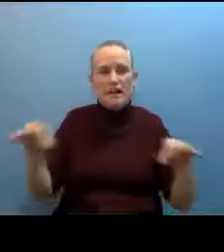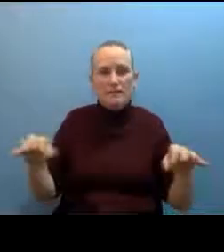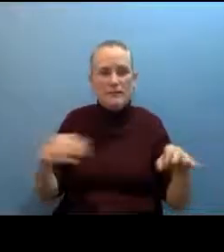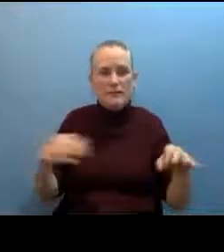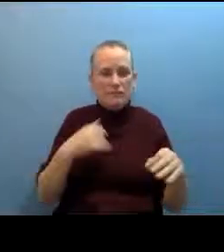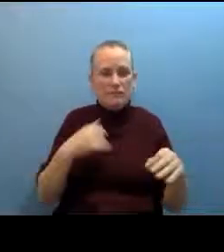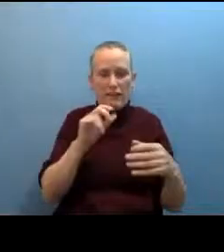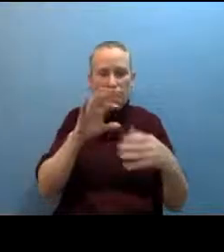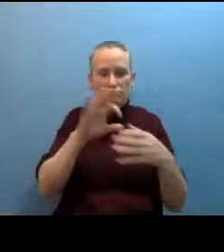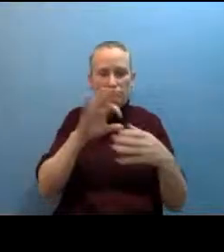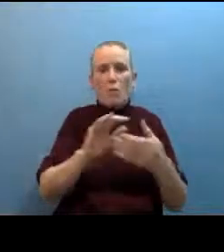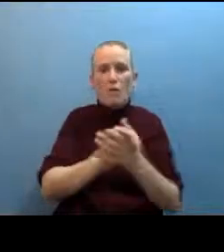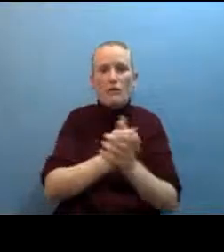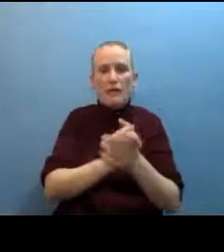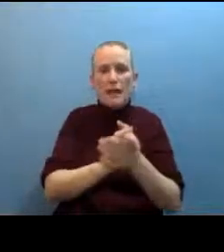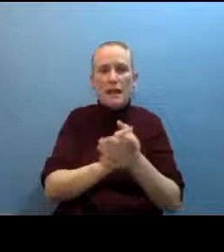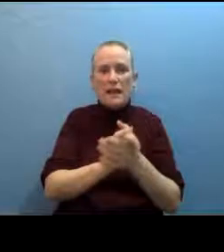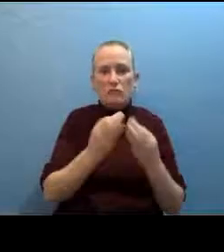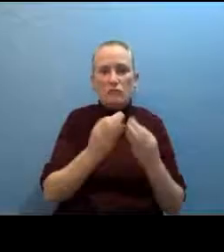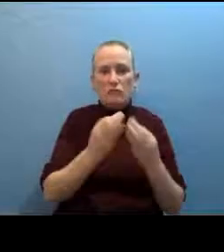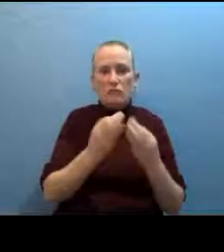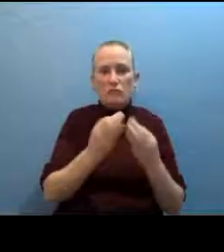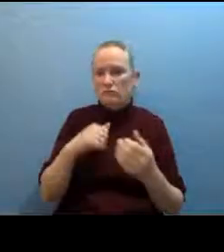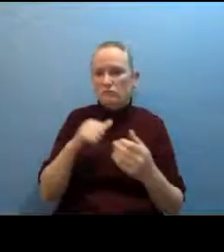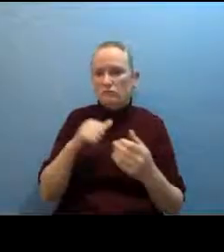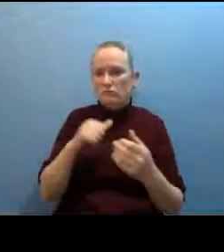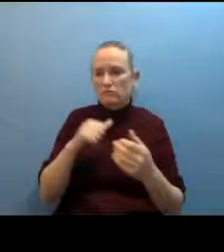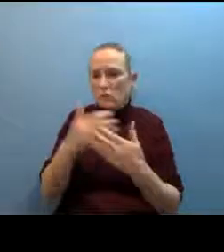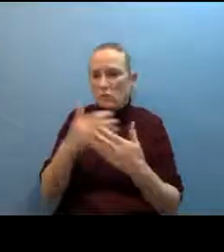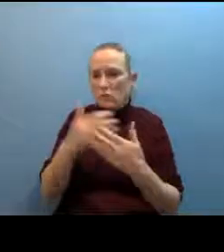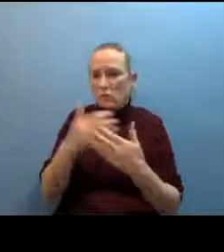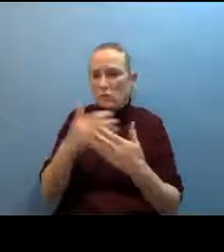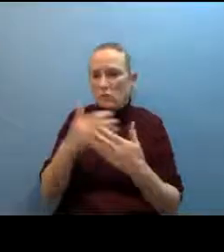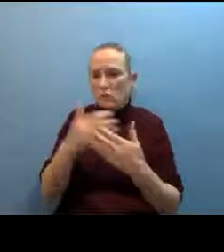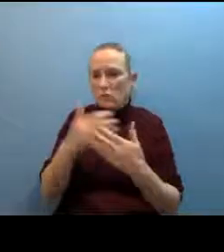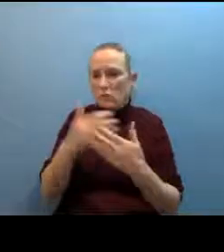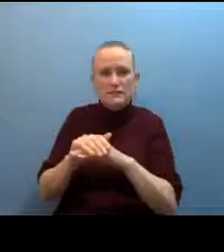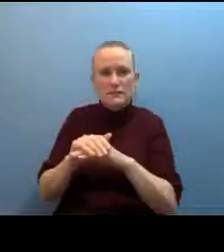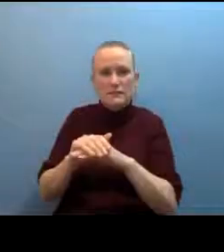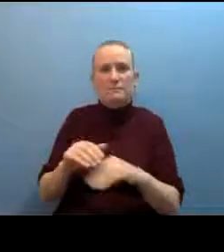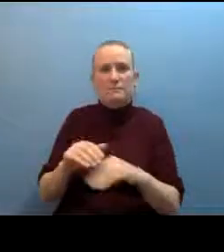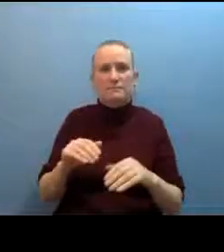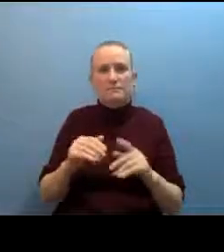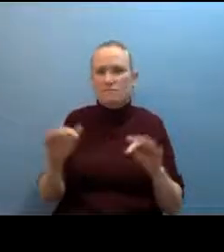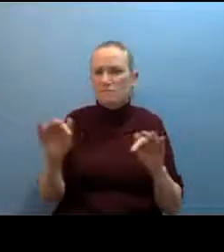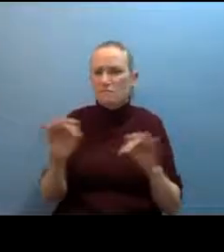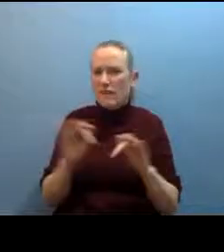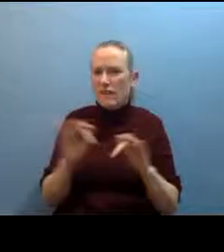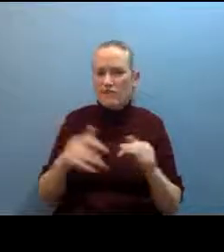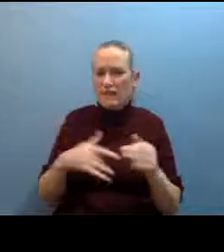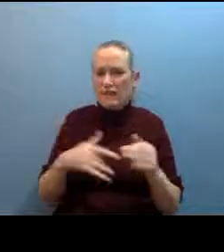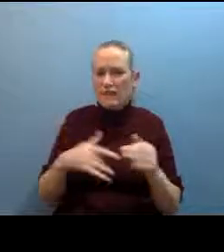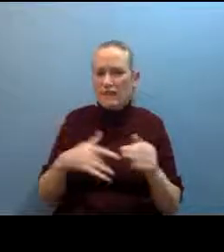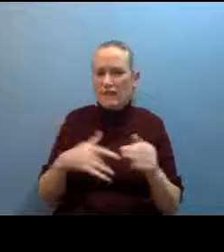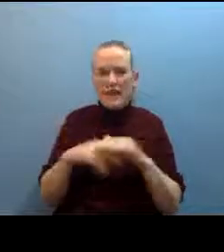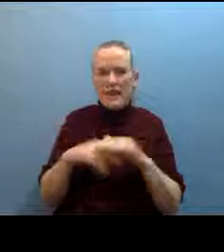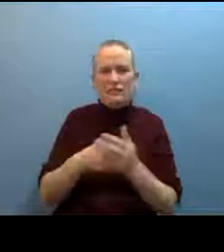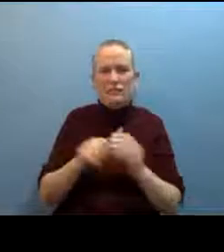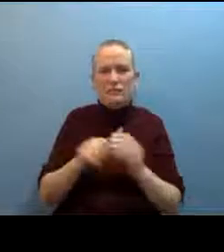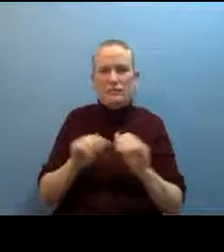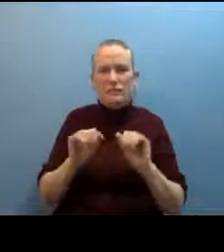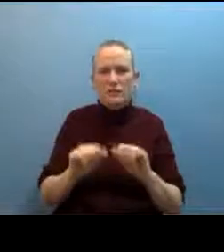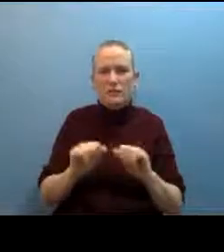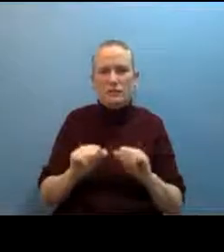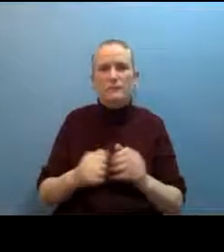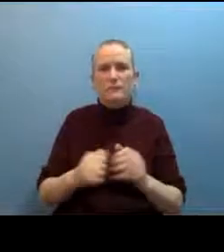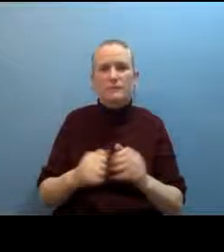that they're not having as much contact with friends as their peers are. There's certainly an extra level of pressure there.